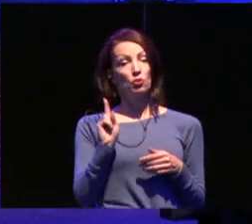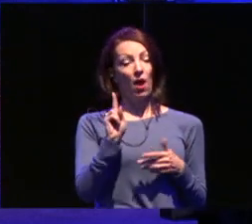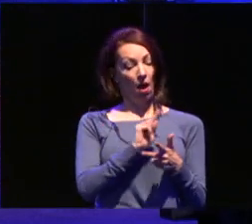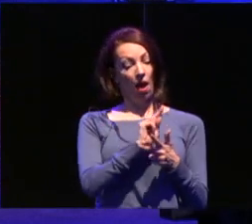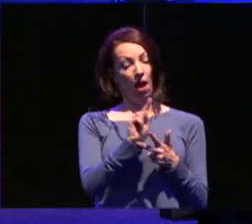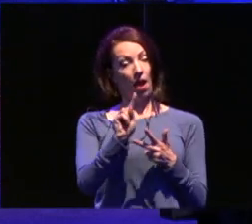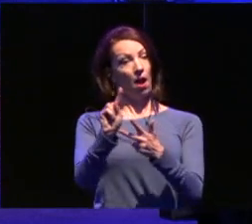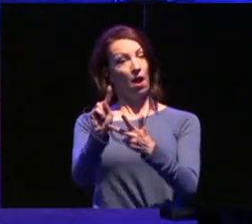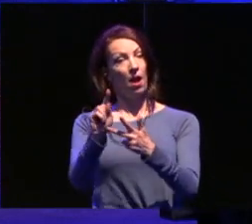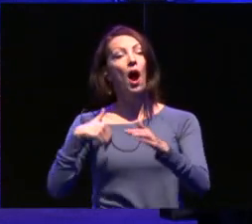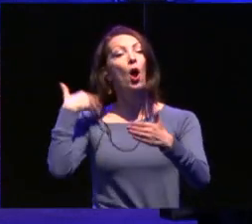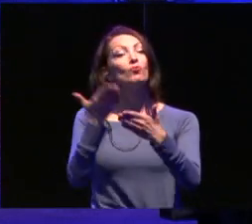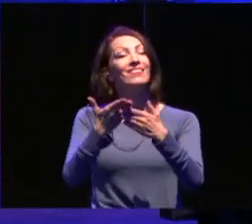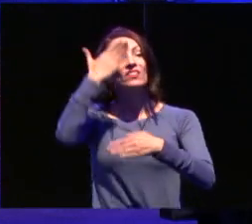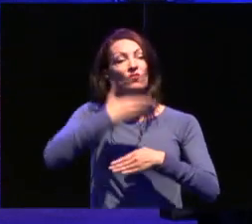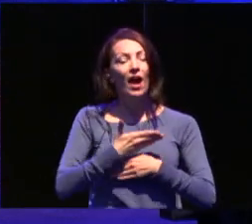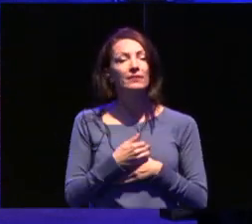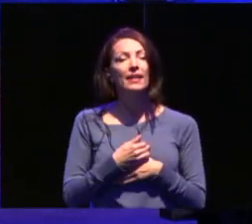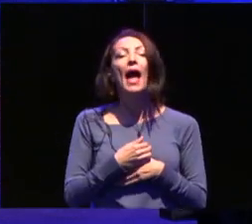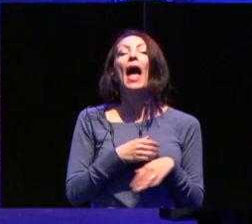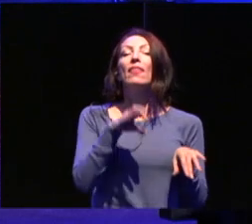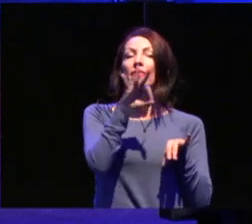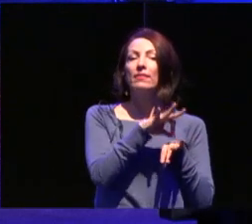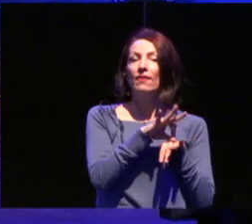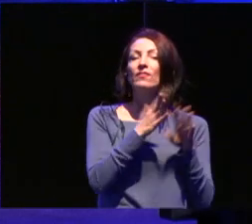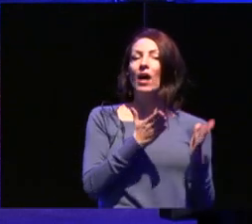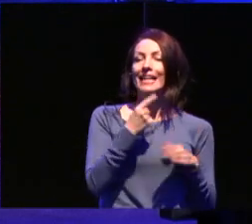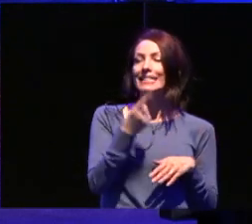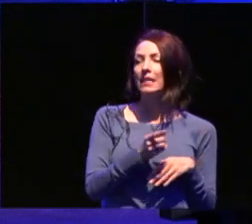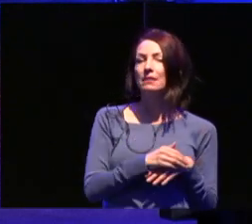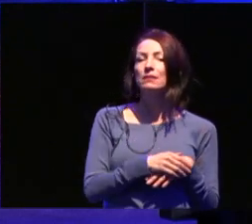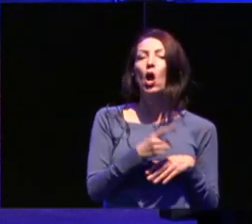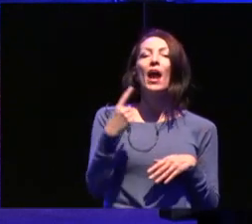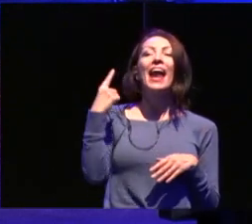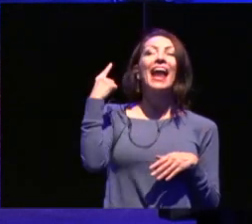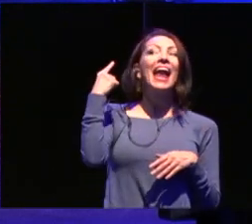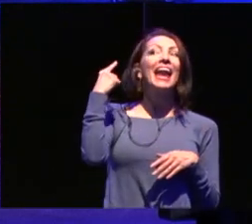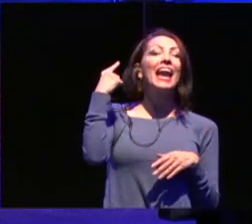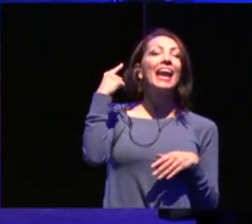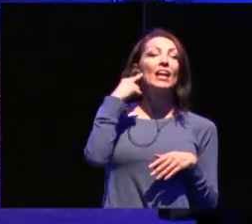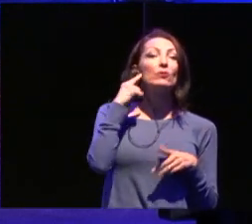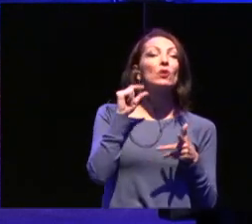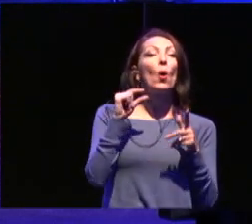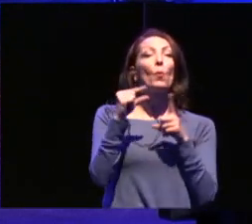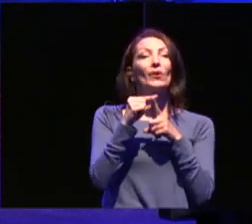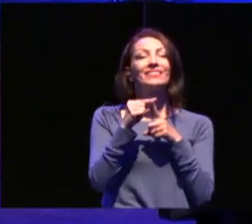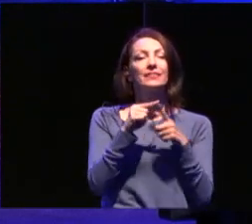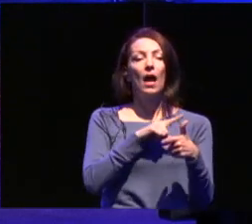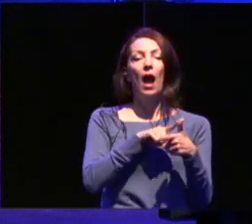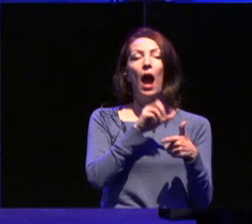fiancé's parents hear her saying, I'll change him. I'll change